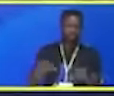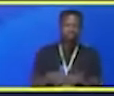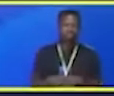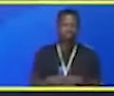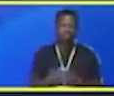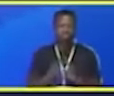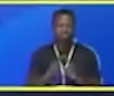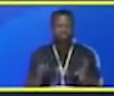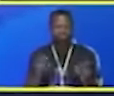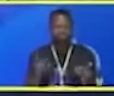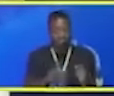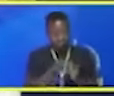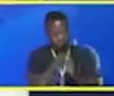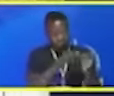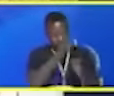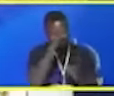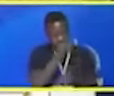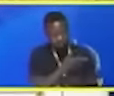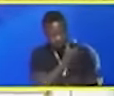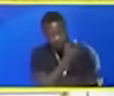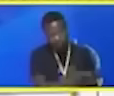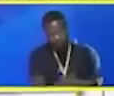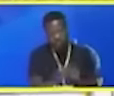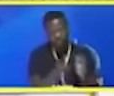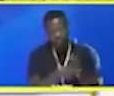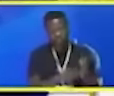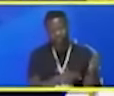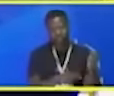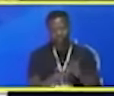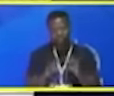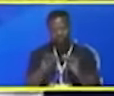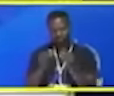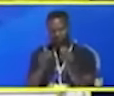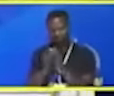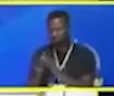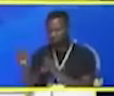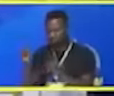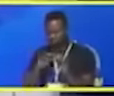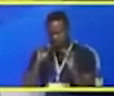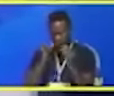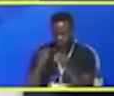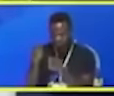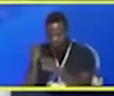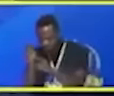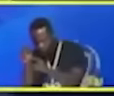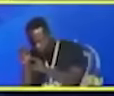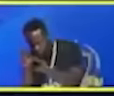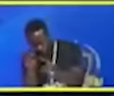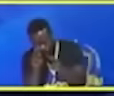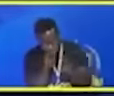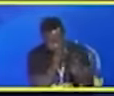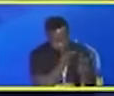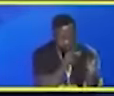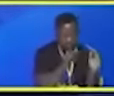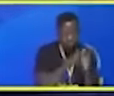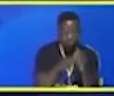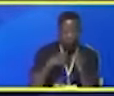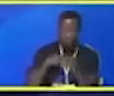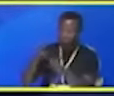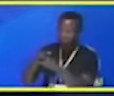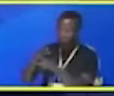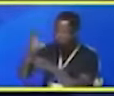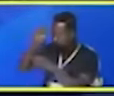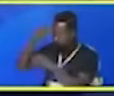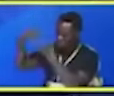So, I'm describing this gentleman, and you come into that office and you begin to look around from the lens of my description